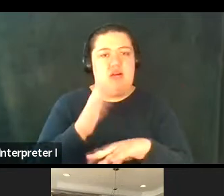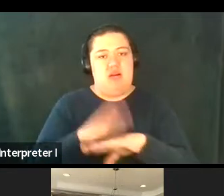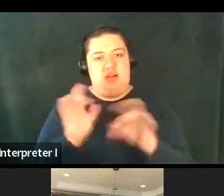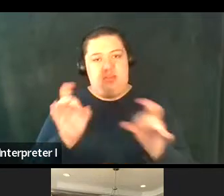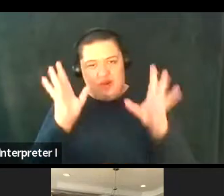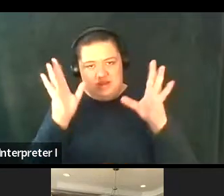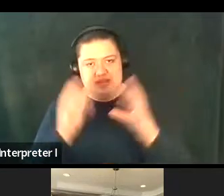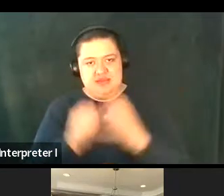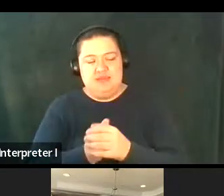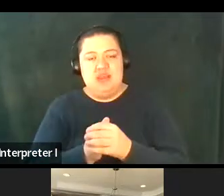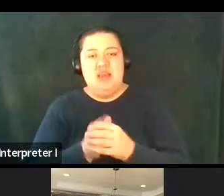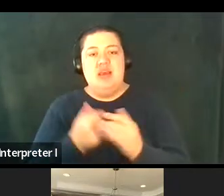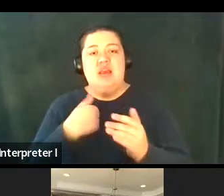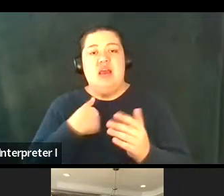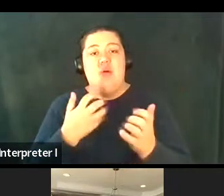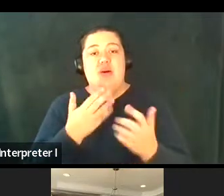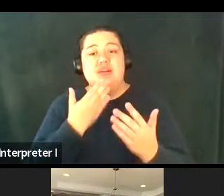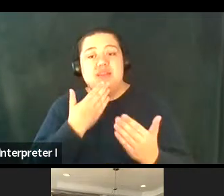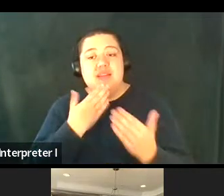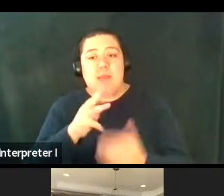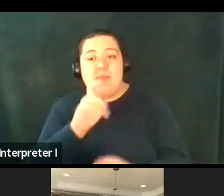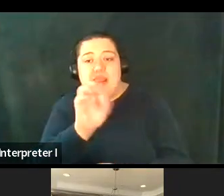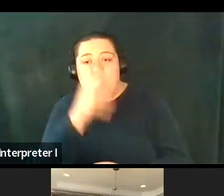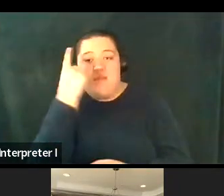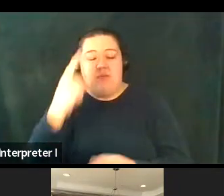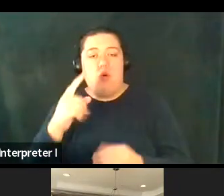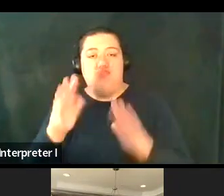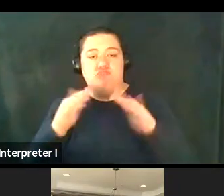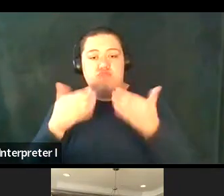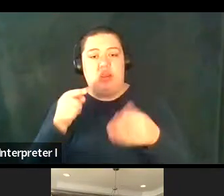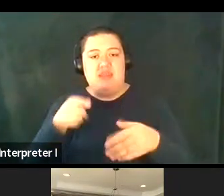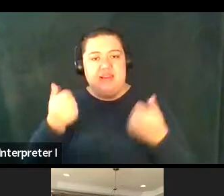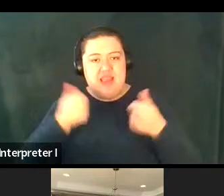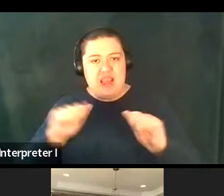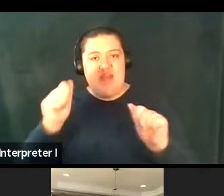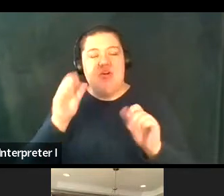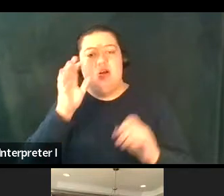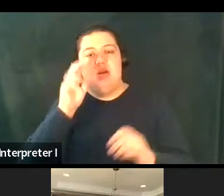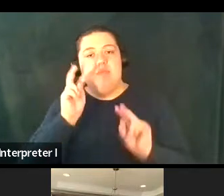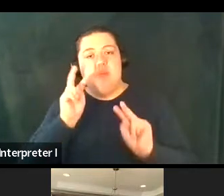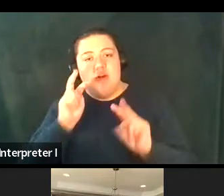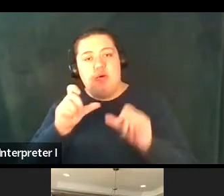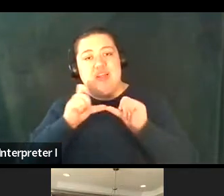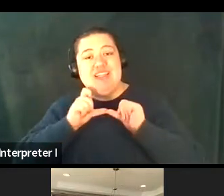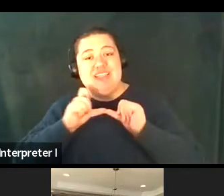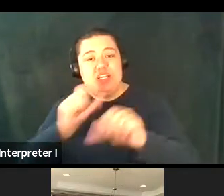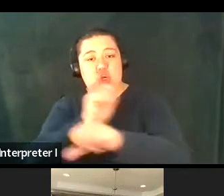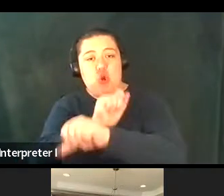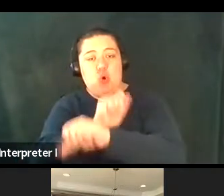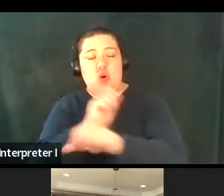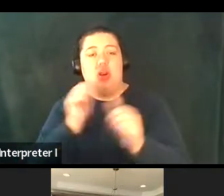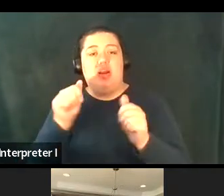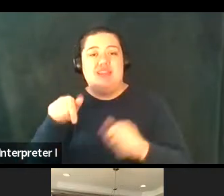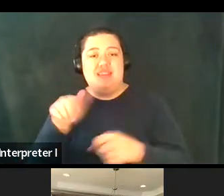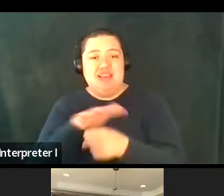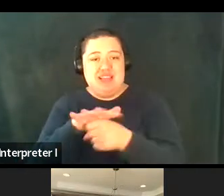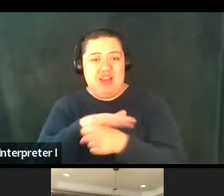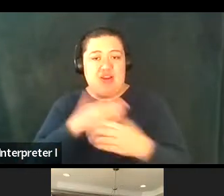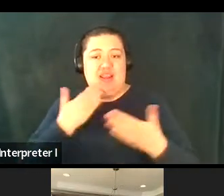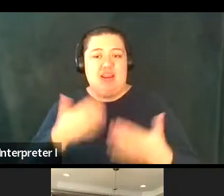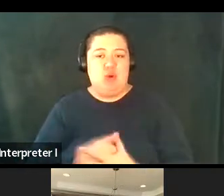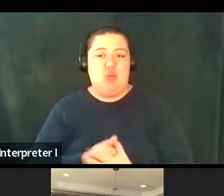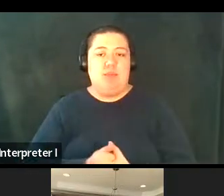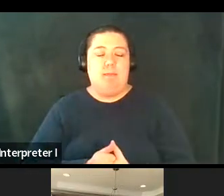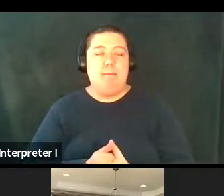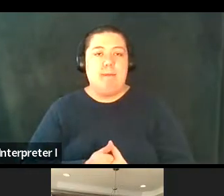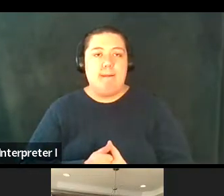crisis. I want to thank the mayor for moving on this effort, and I look forward to continuous work in this area. Thank you.